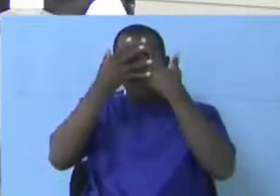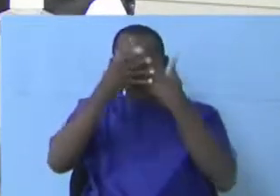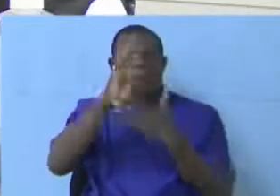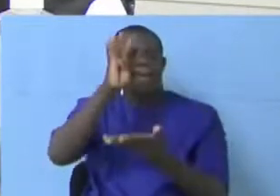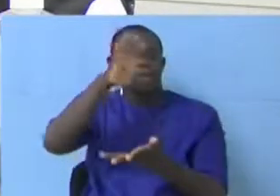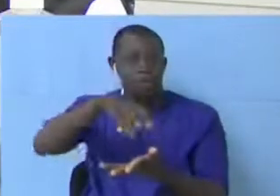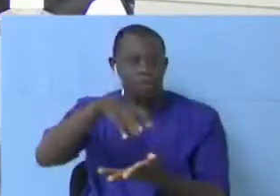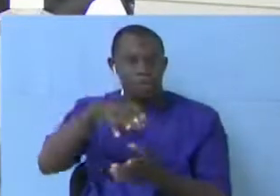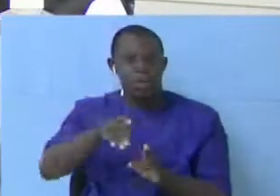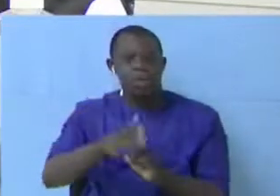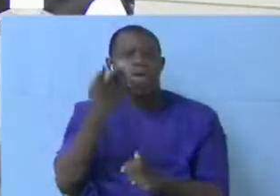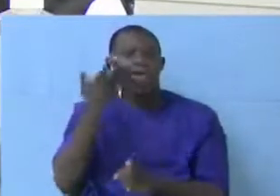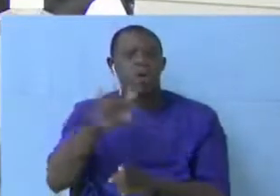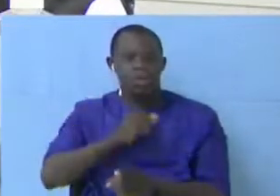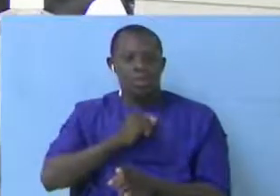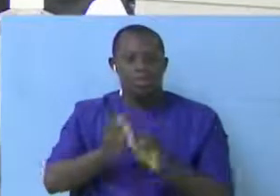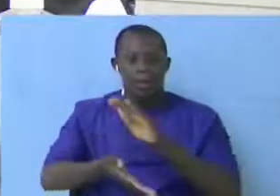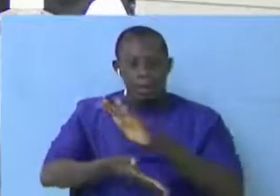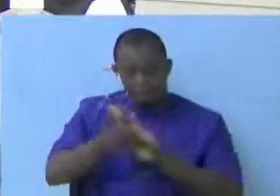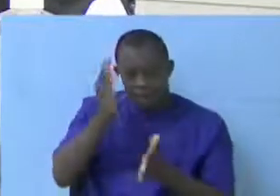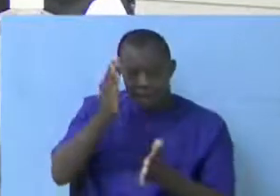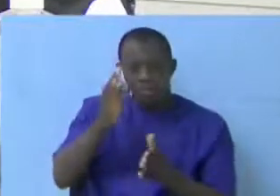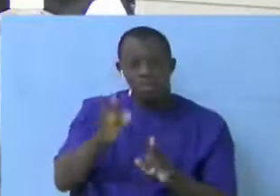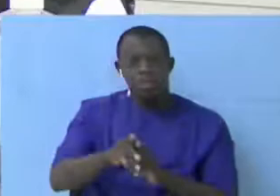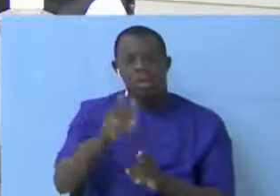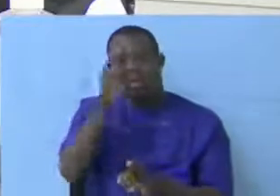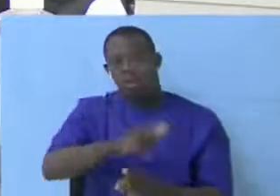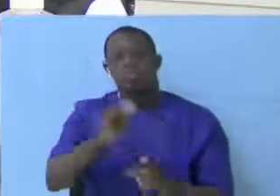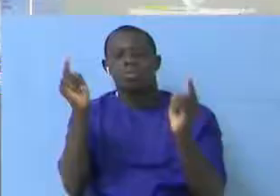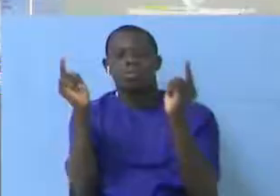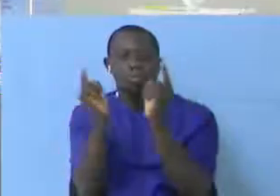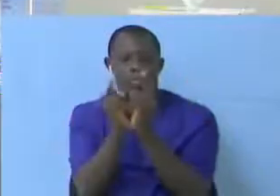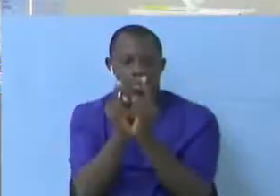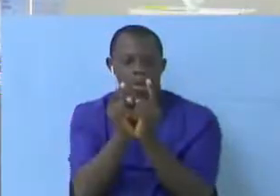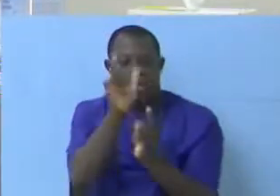And as I was passing, I ran into him.